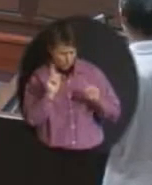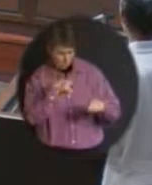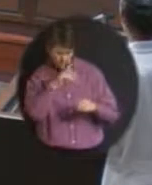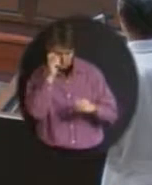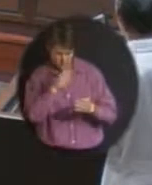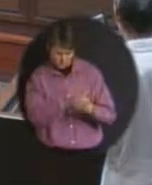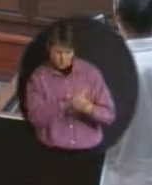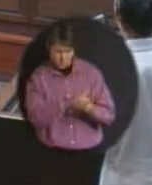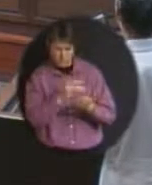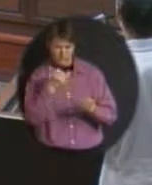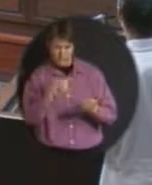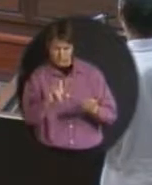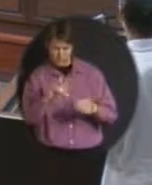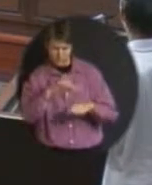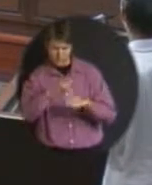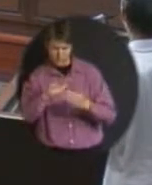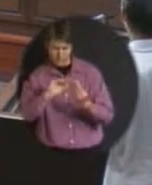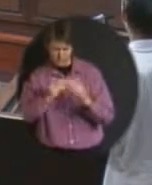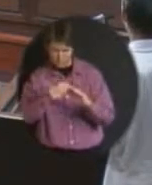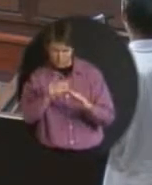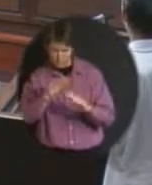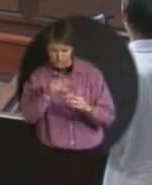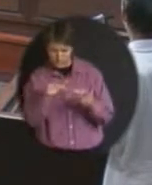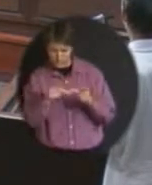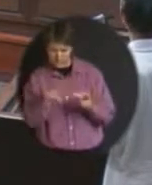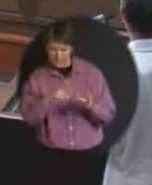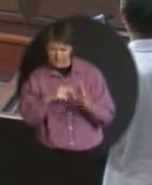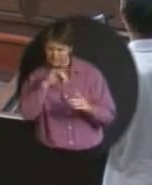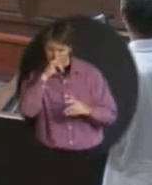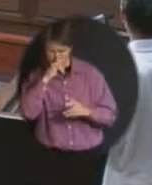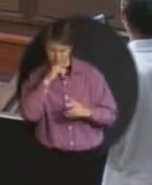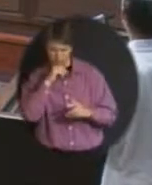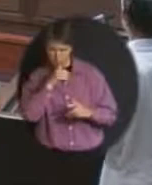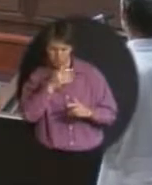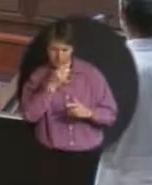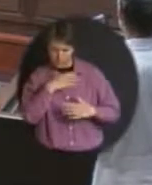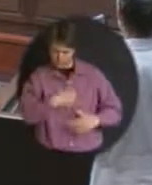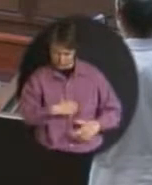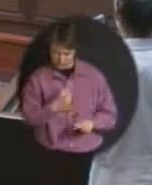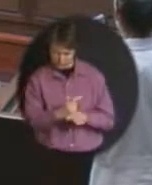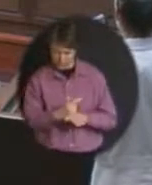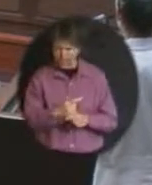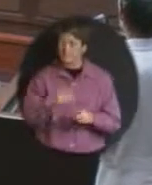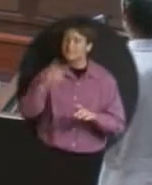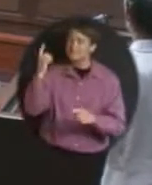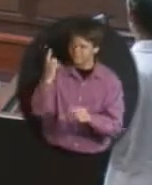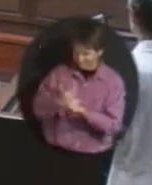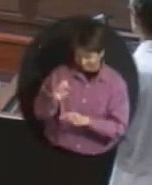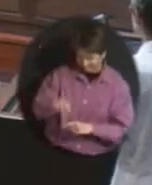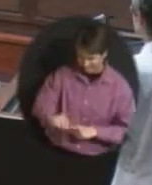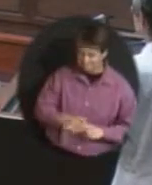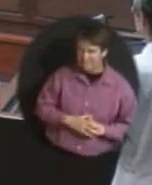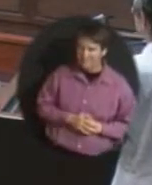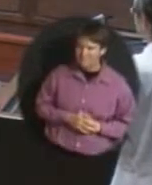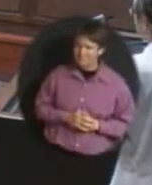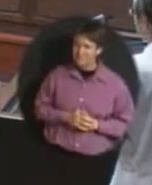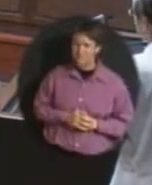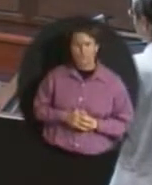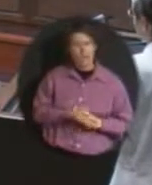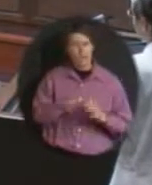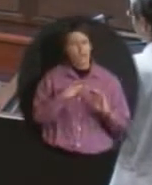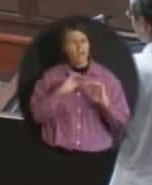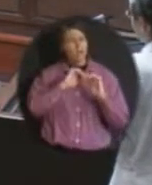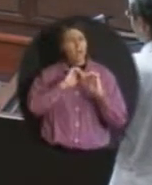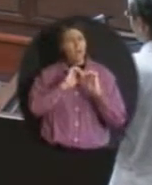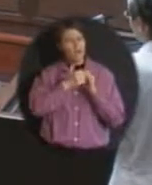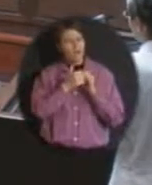other sites. So kids won't be hungry if they're not in school. That's correct. Okay. How do we reach out to